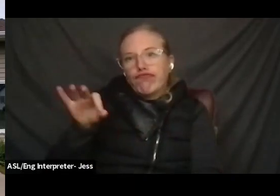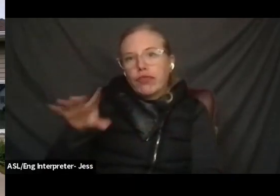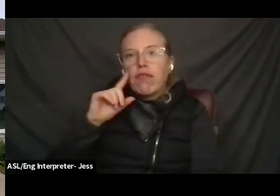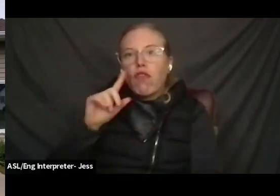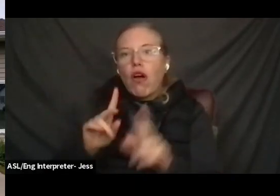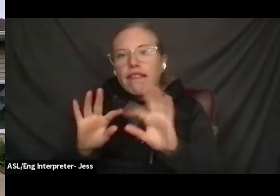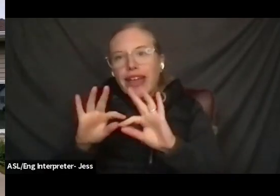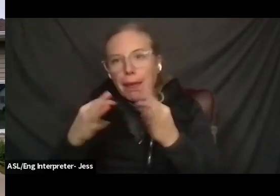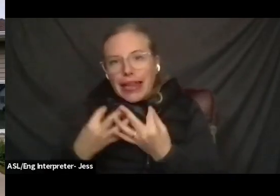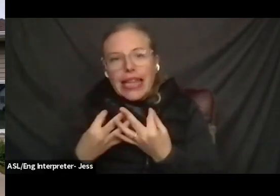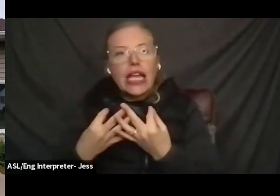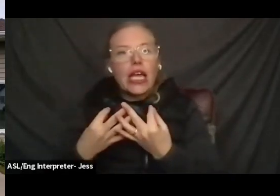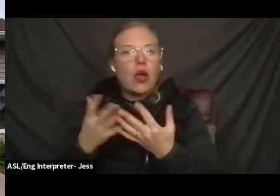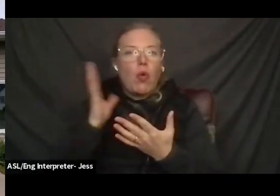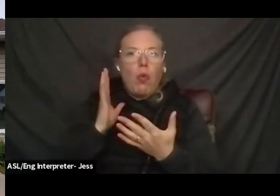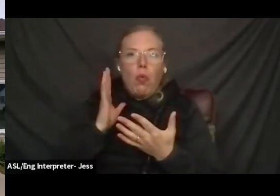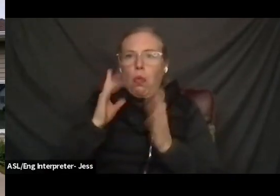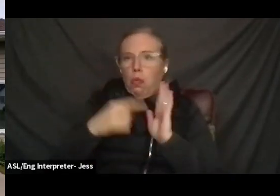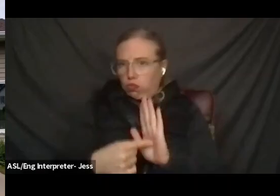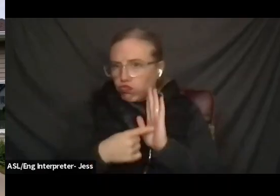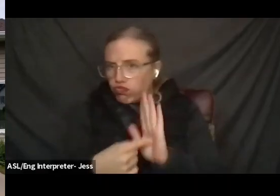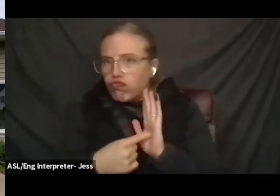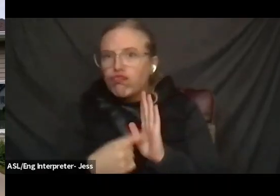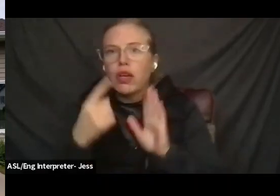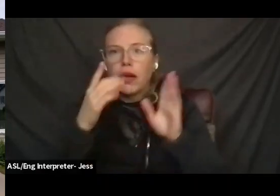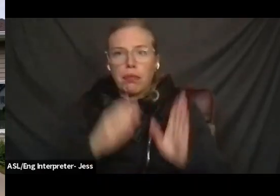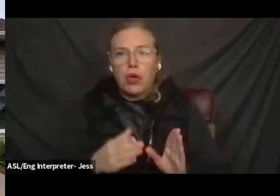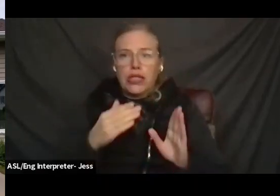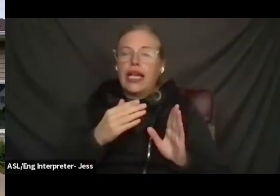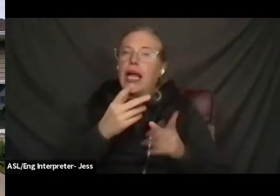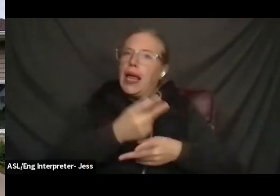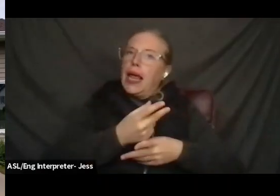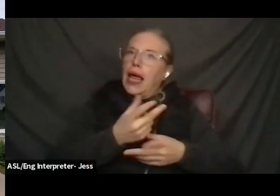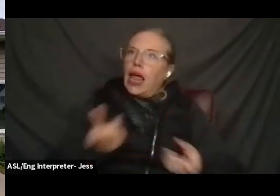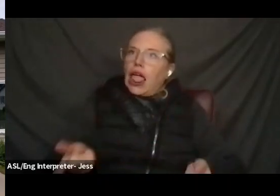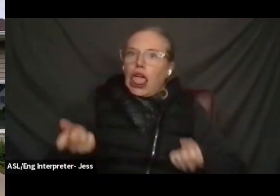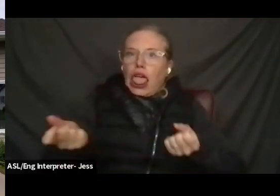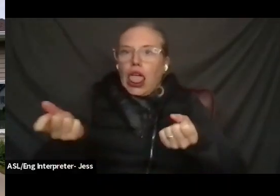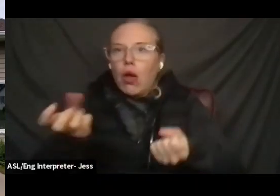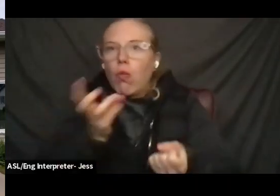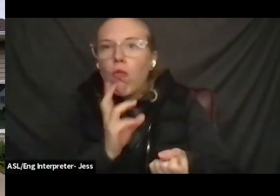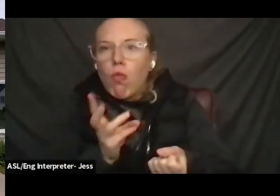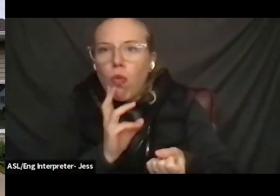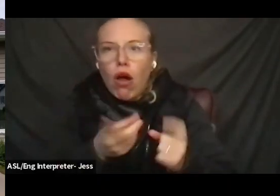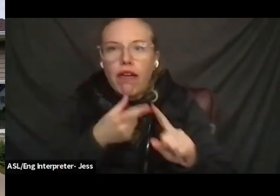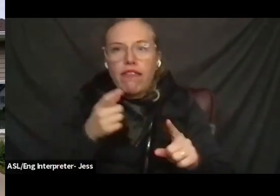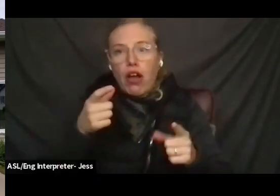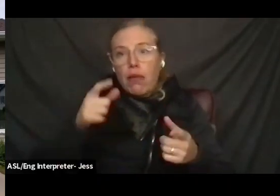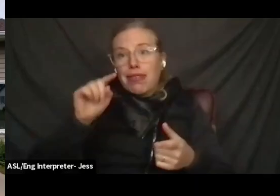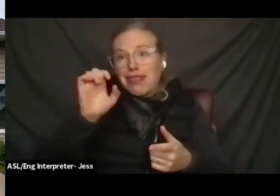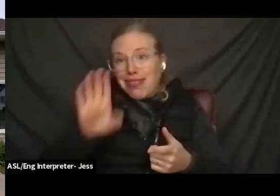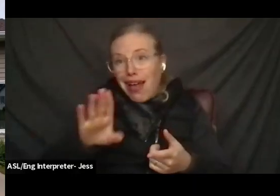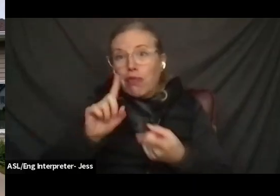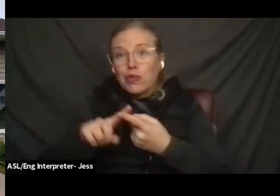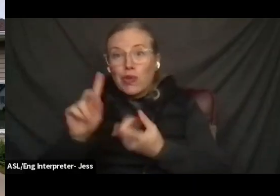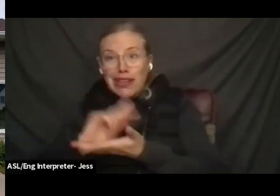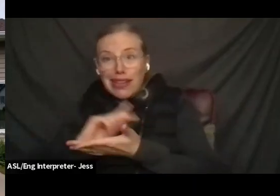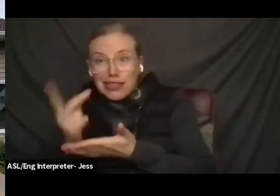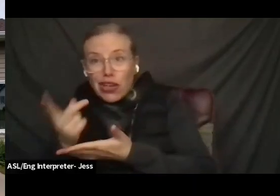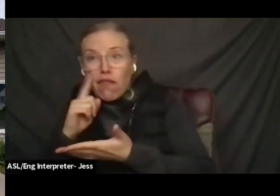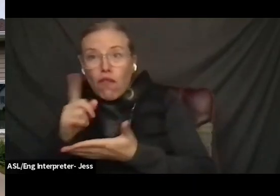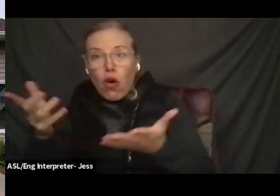individuals. We once helped an individual who had been carrying buckets of water from her bathtub to her kitchen